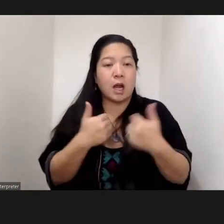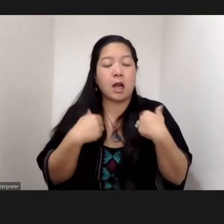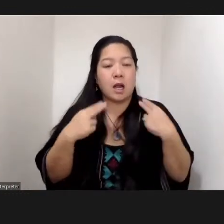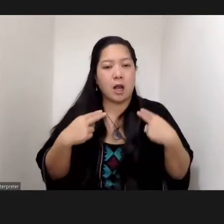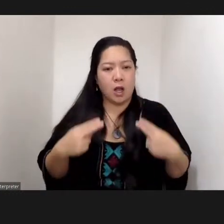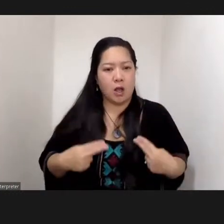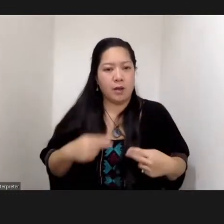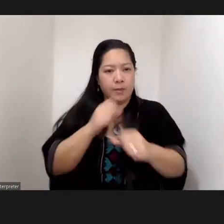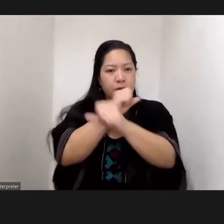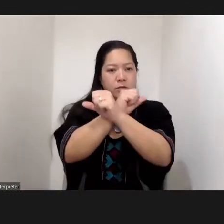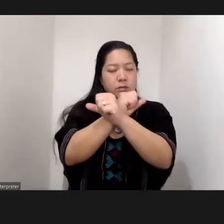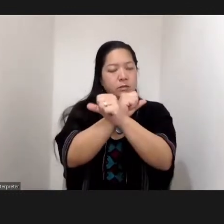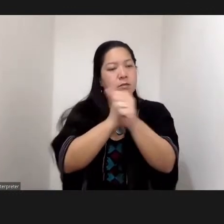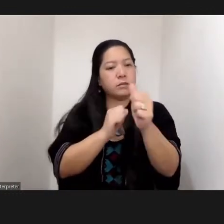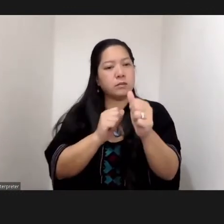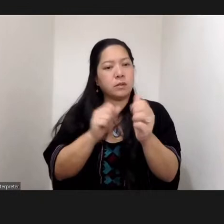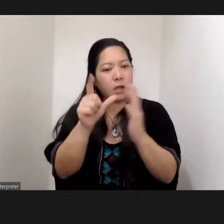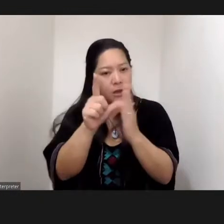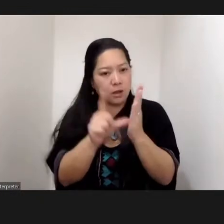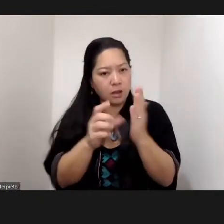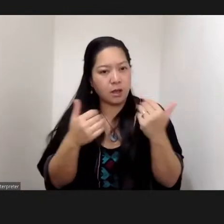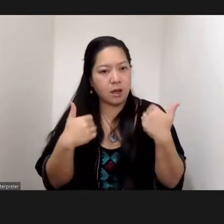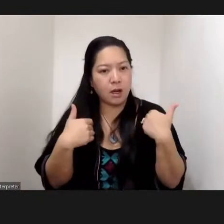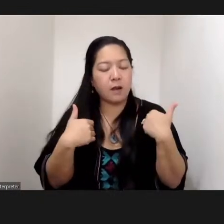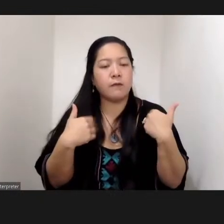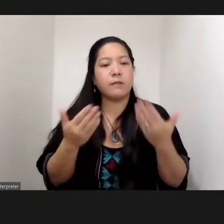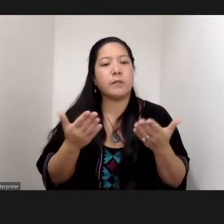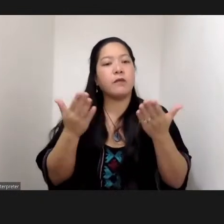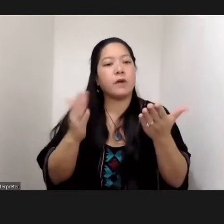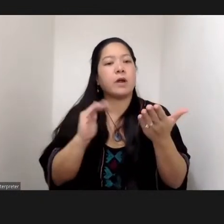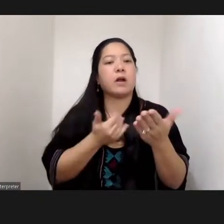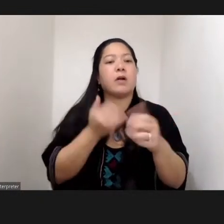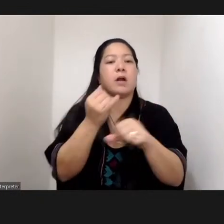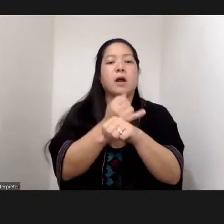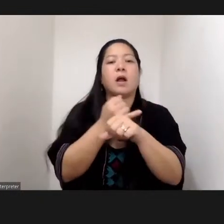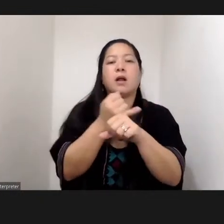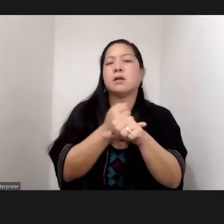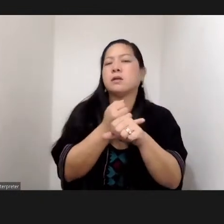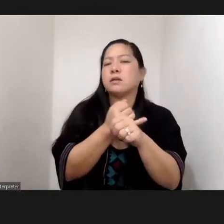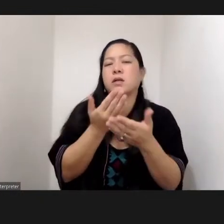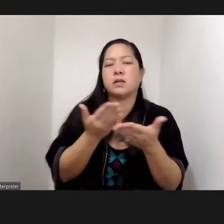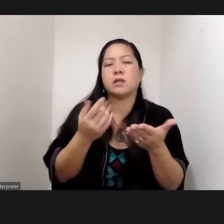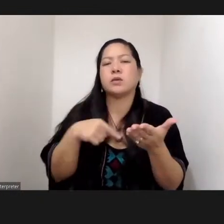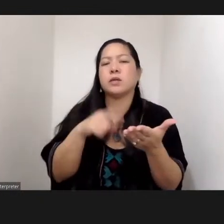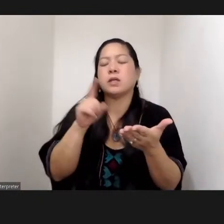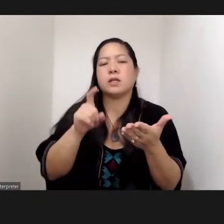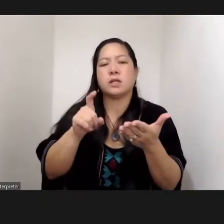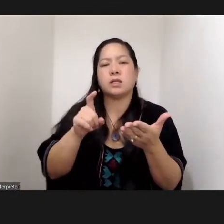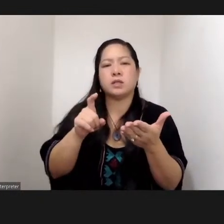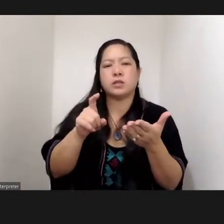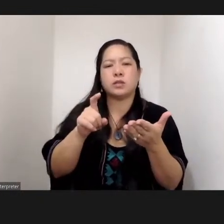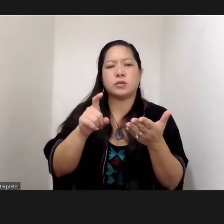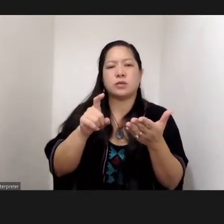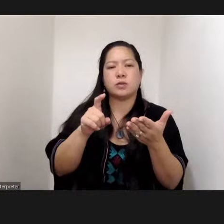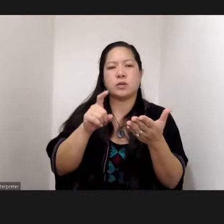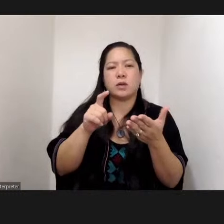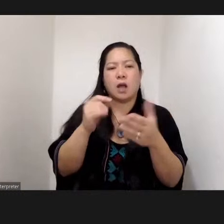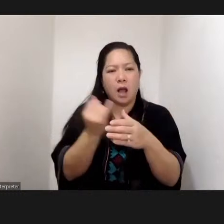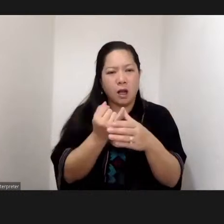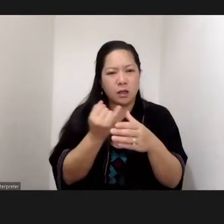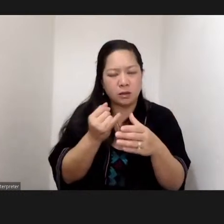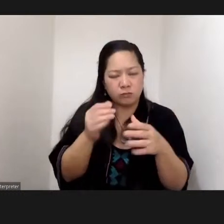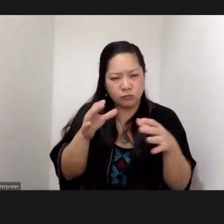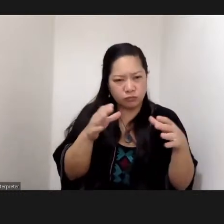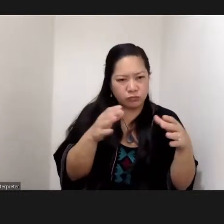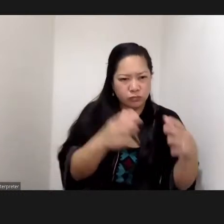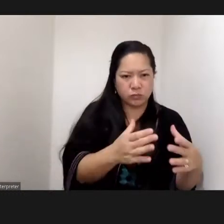Act. It has provided our island the tools we need to contain the virus. It has provided us